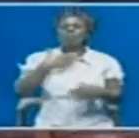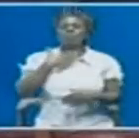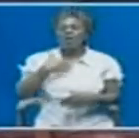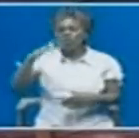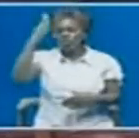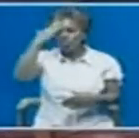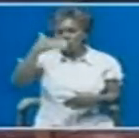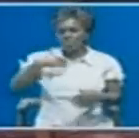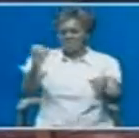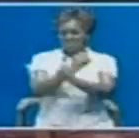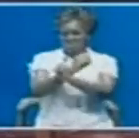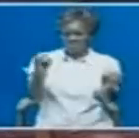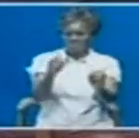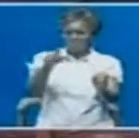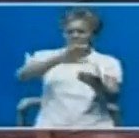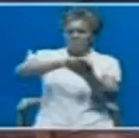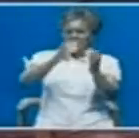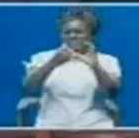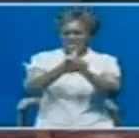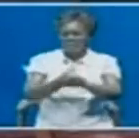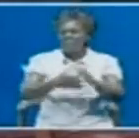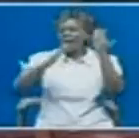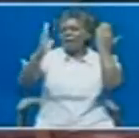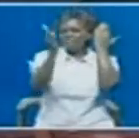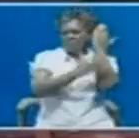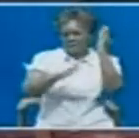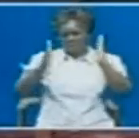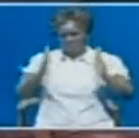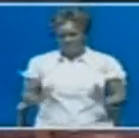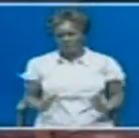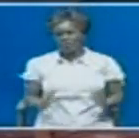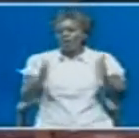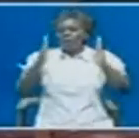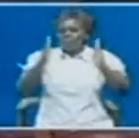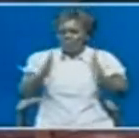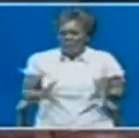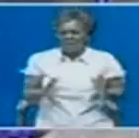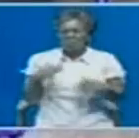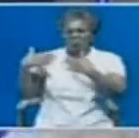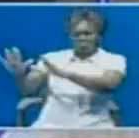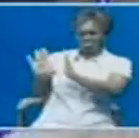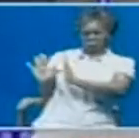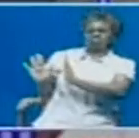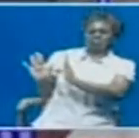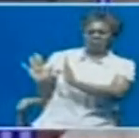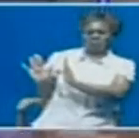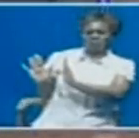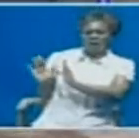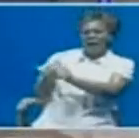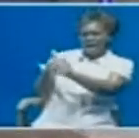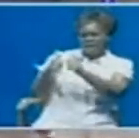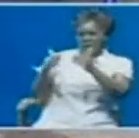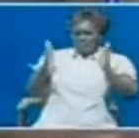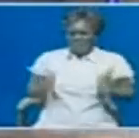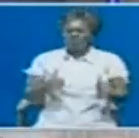that. It's like I became a leper, you know, I became somebody who should be discarded, somebody who,